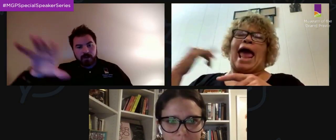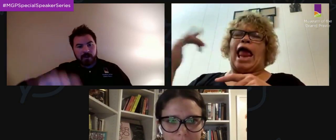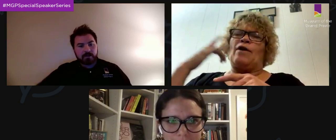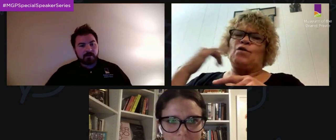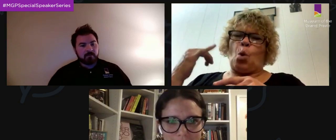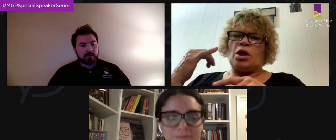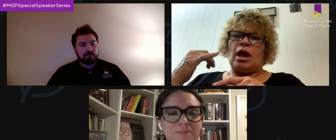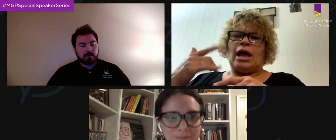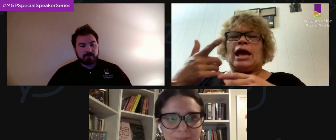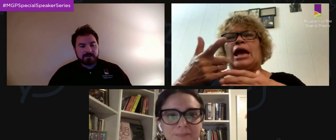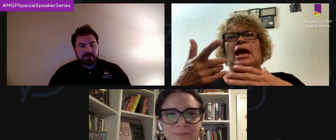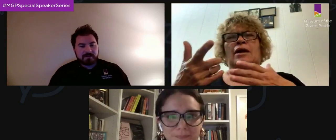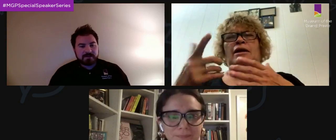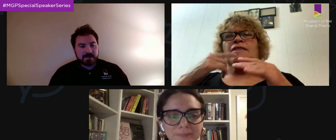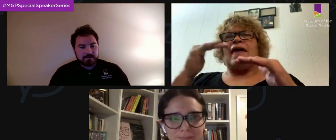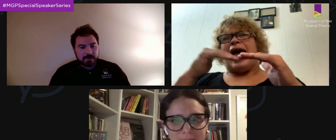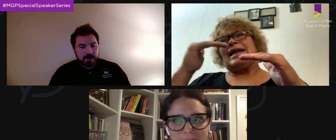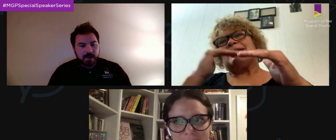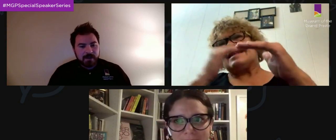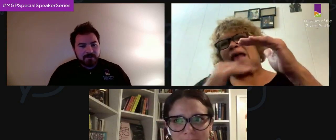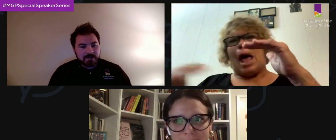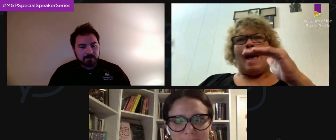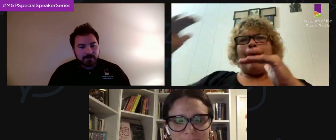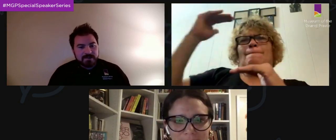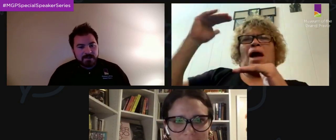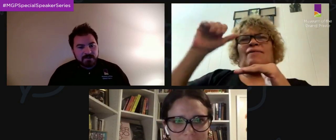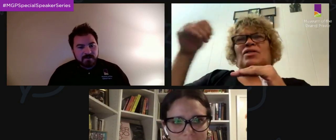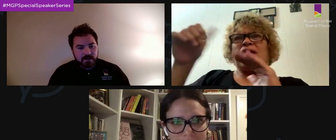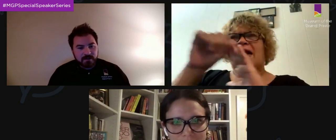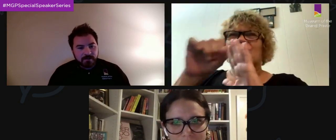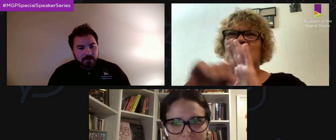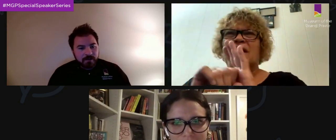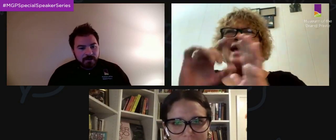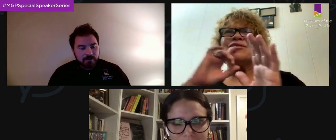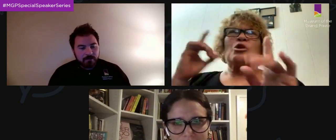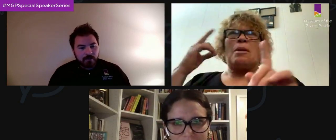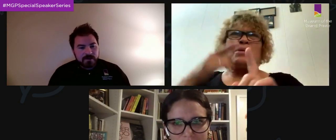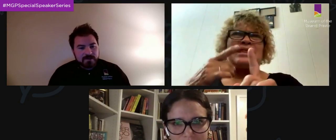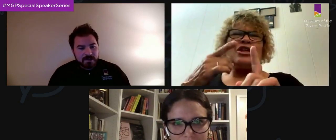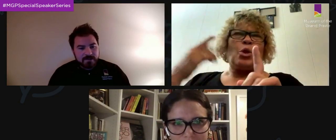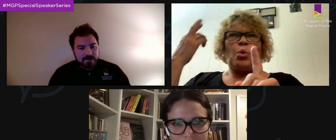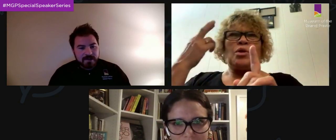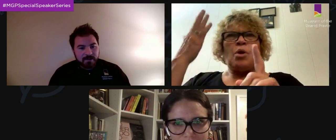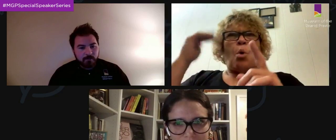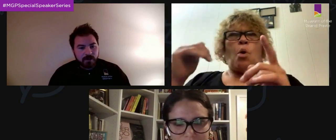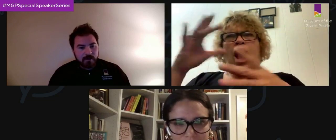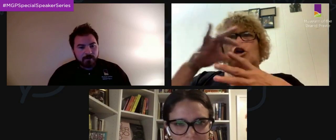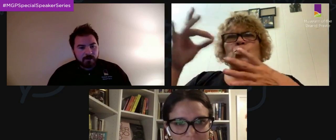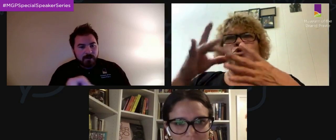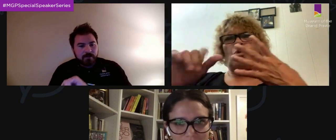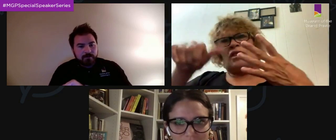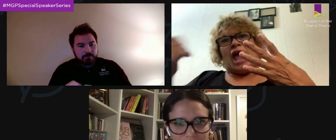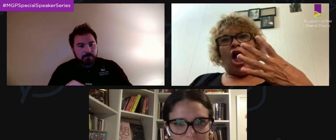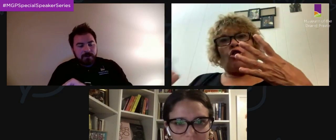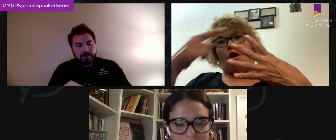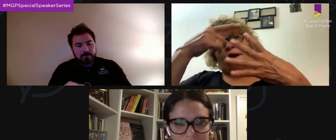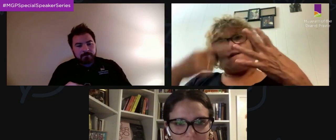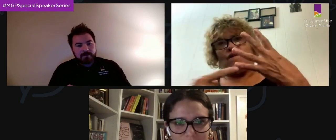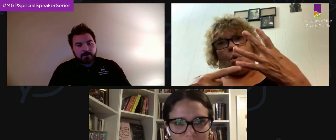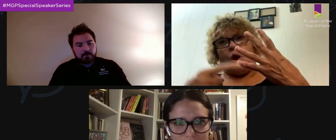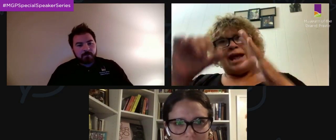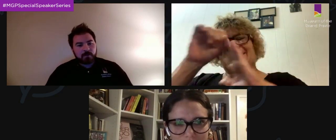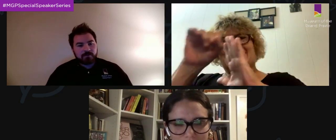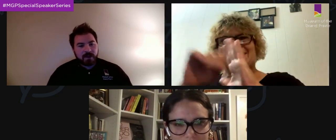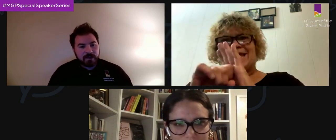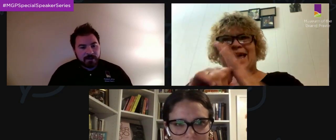and away above all these other states, but any particular reason in choosing the other four, is that where,